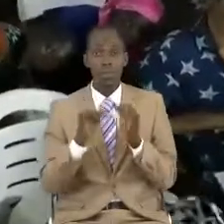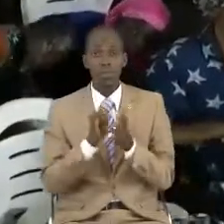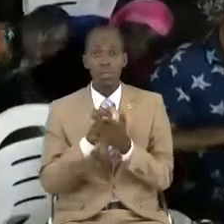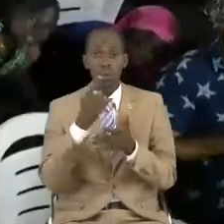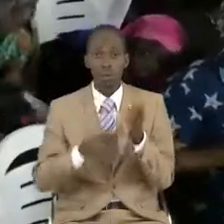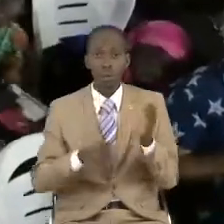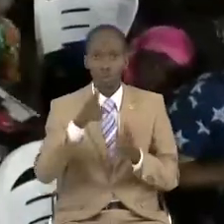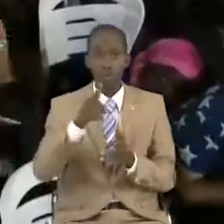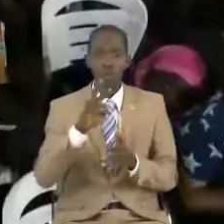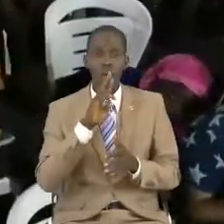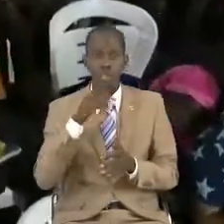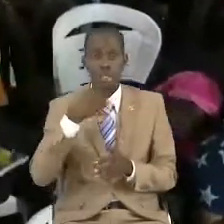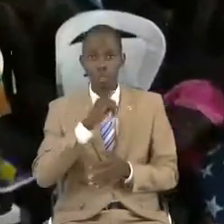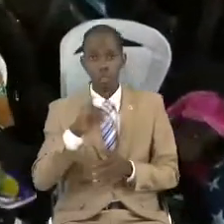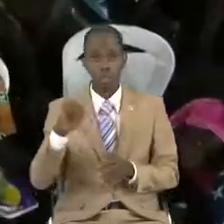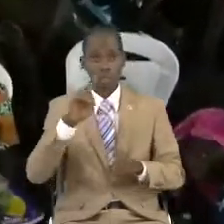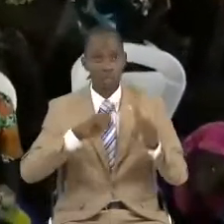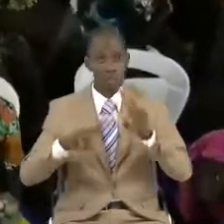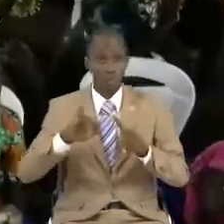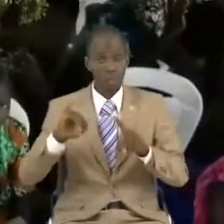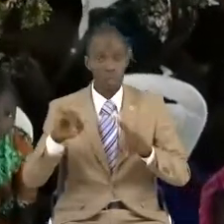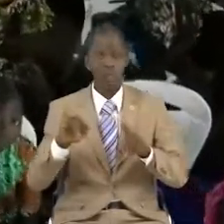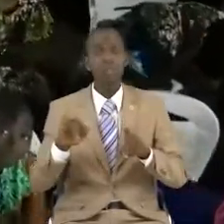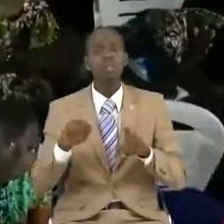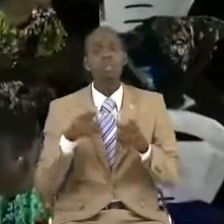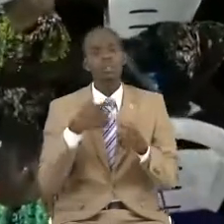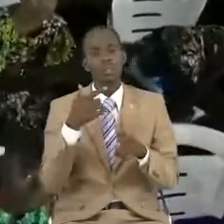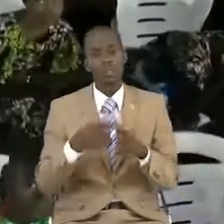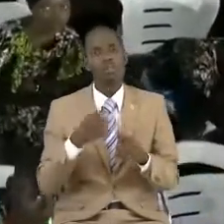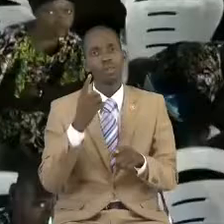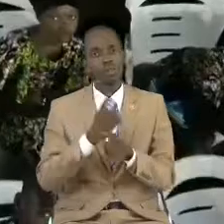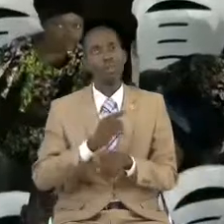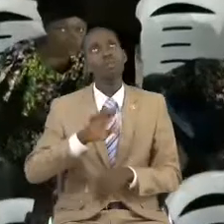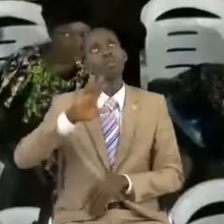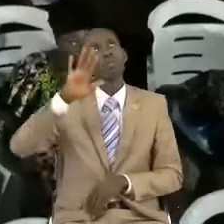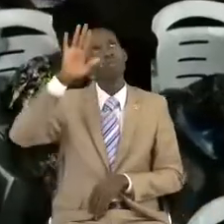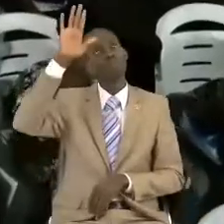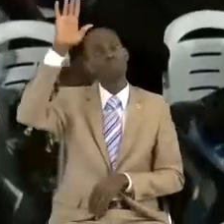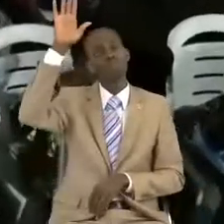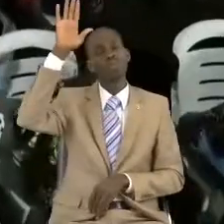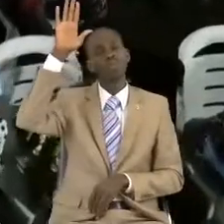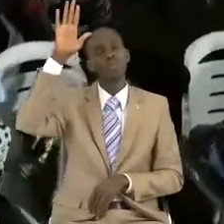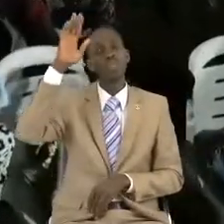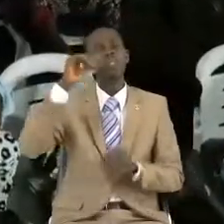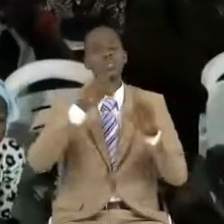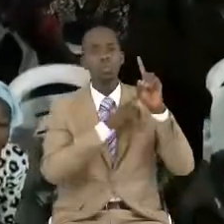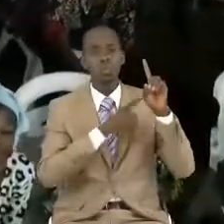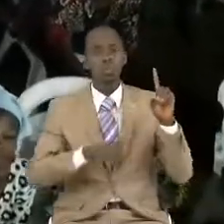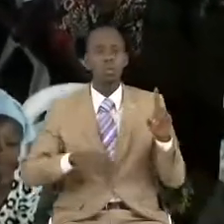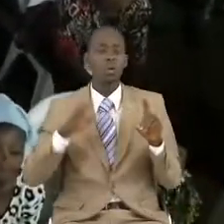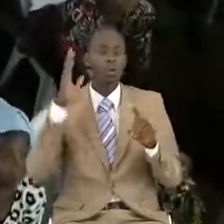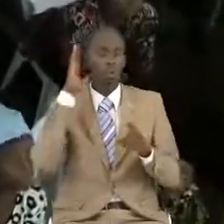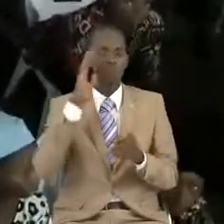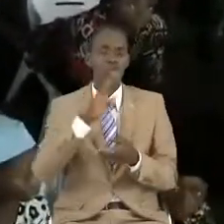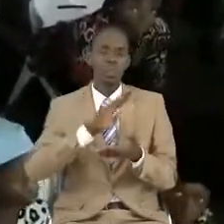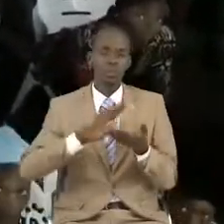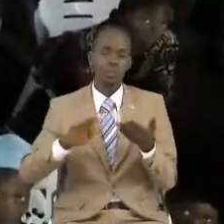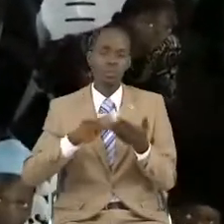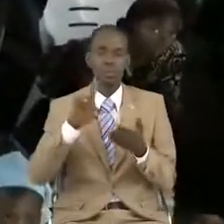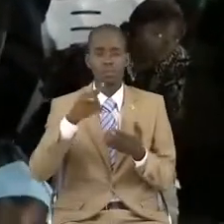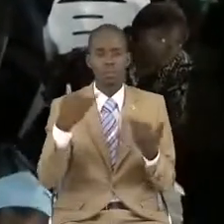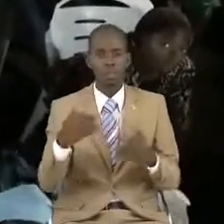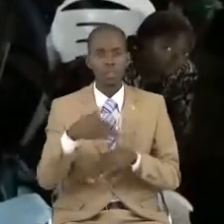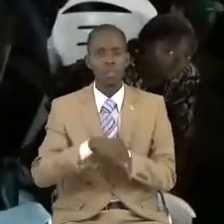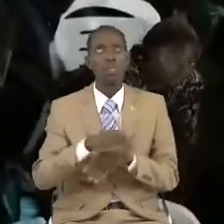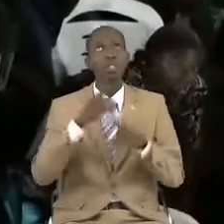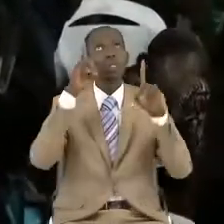hand and the lord is going to forgive you tonight it's going to change your life tonight and it's going to